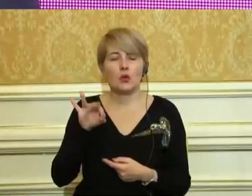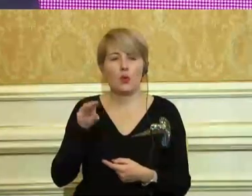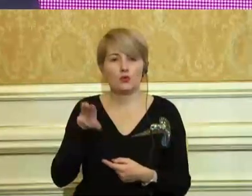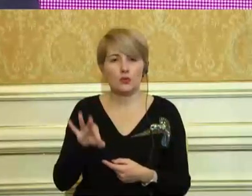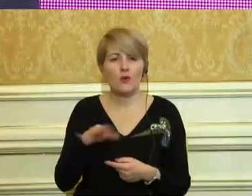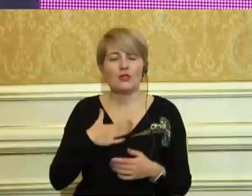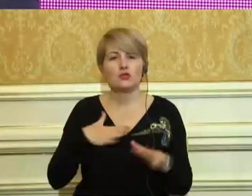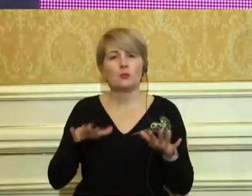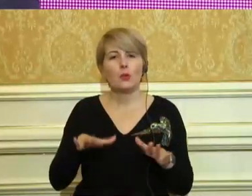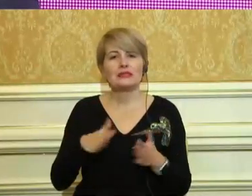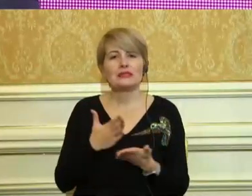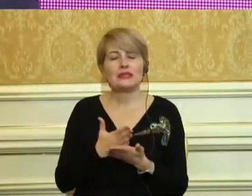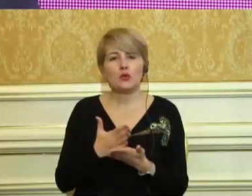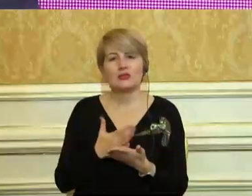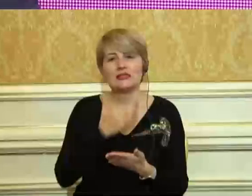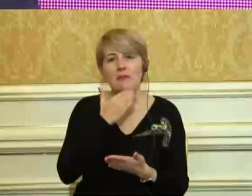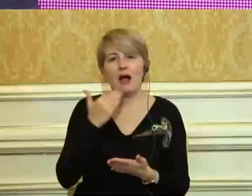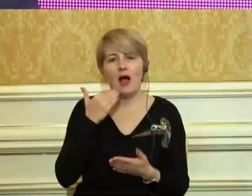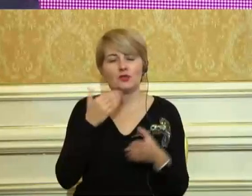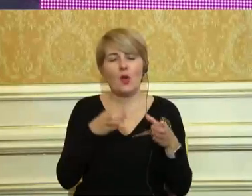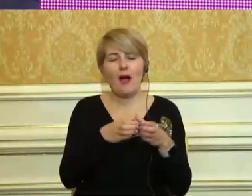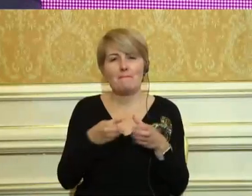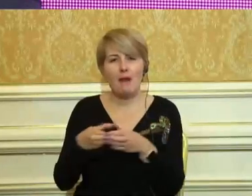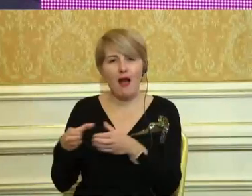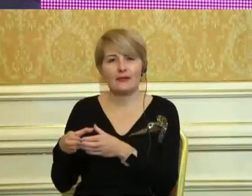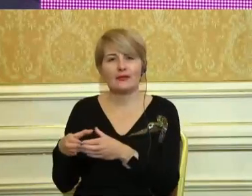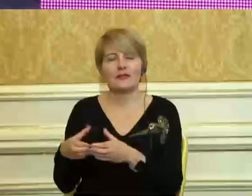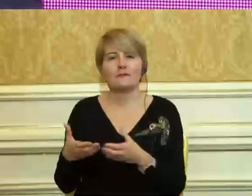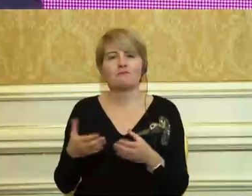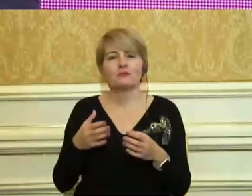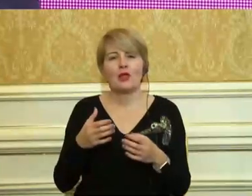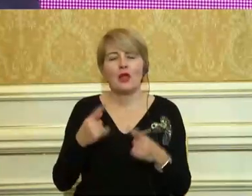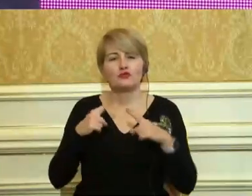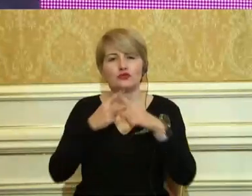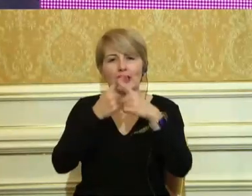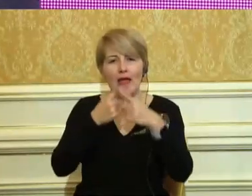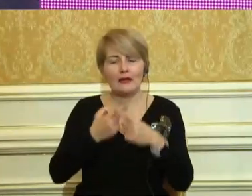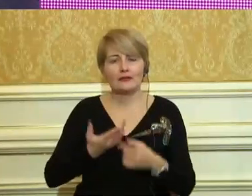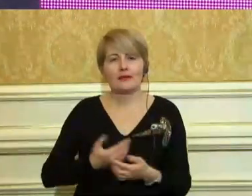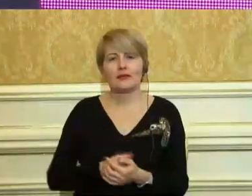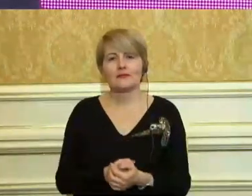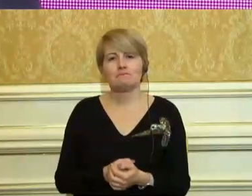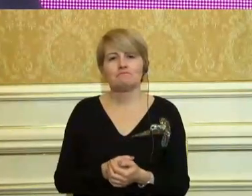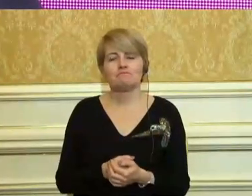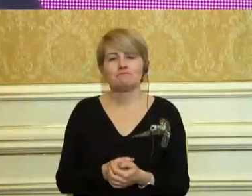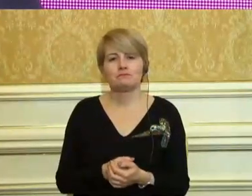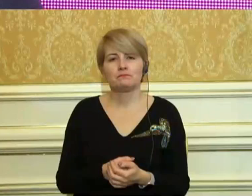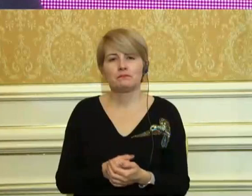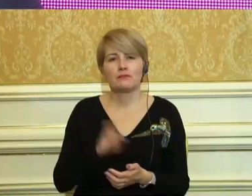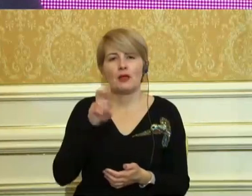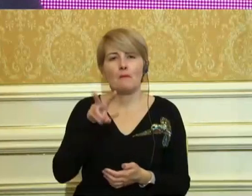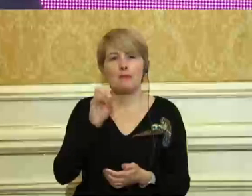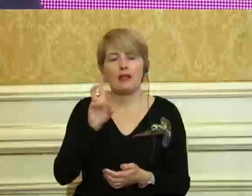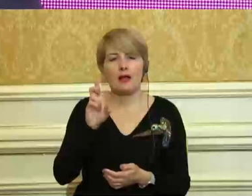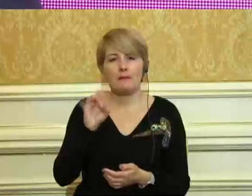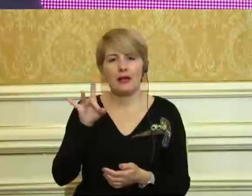companies, including Google's Canadian engineering headquarters, BlackBerry, OpenText, and many others, including